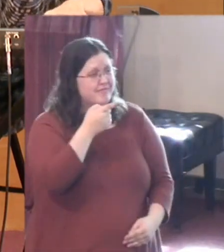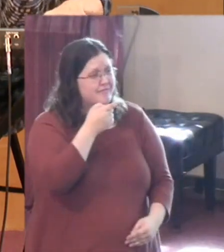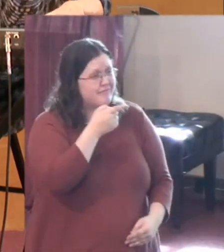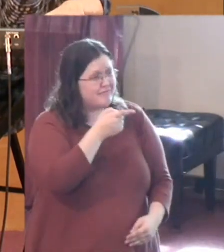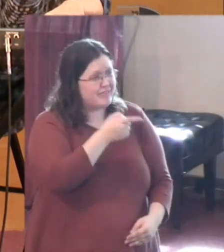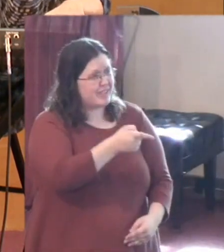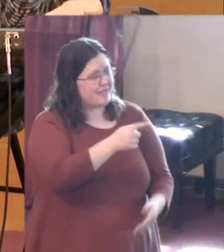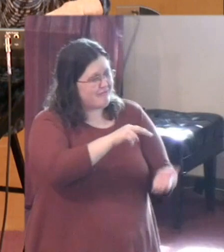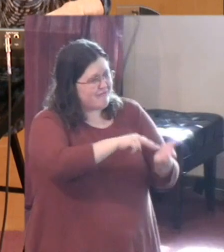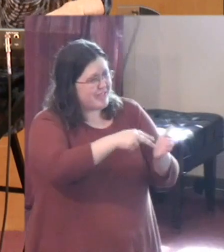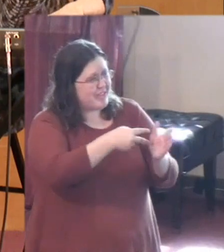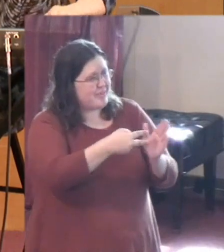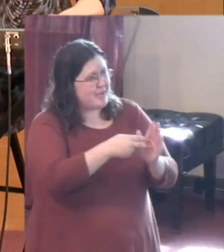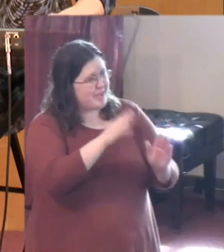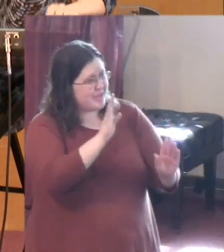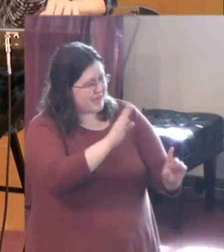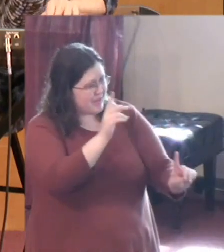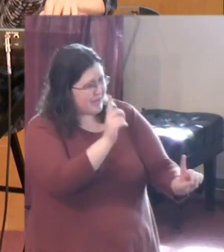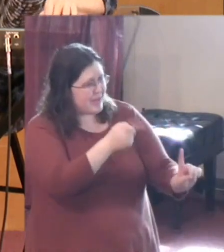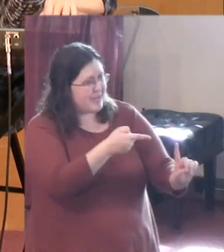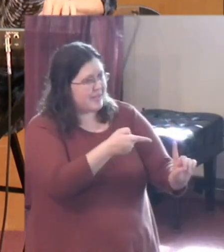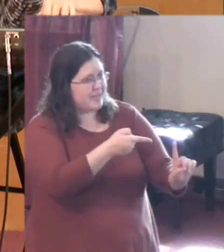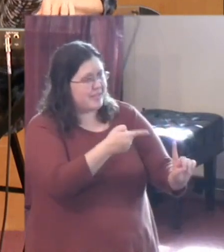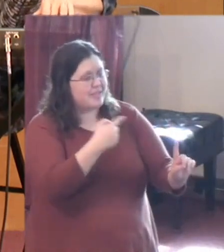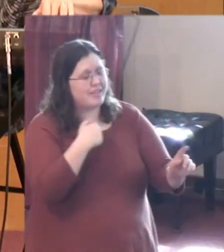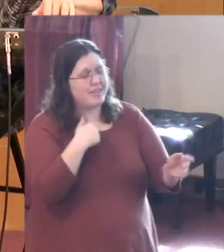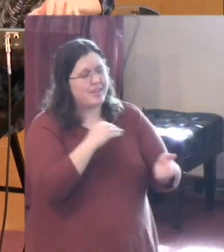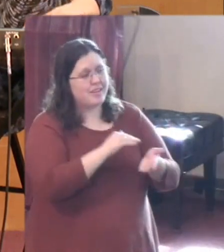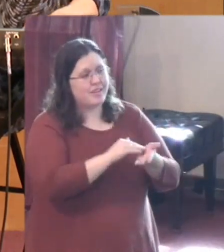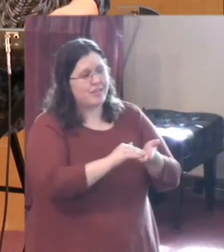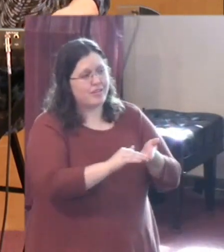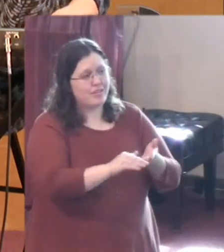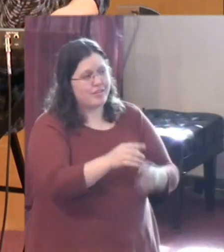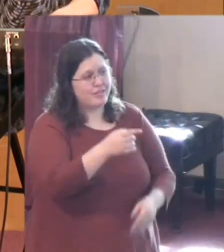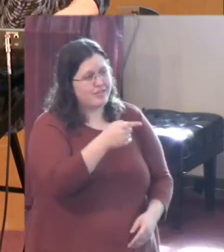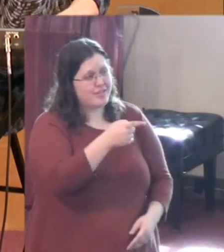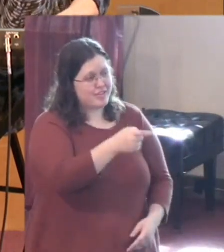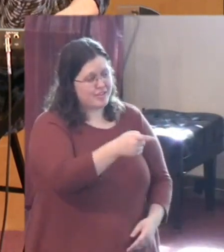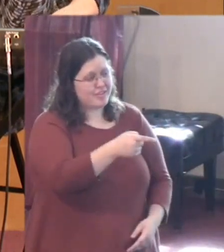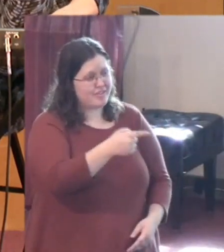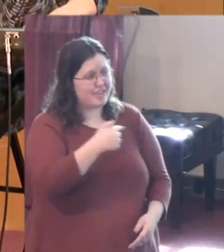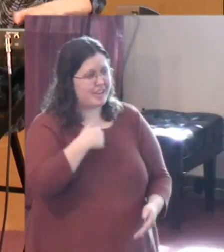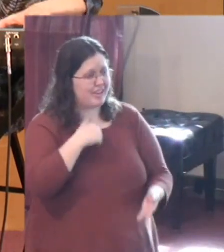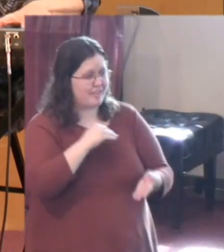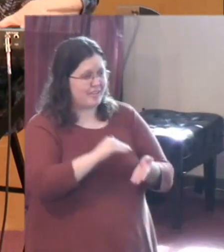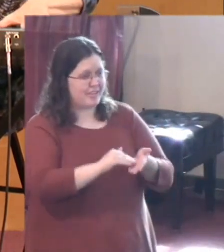meant to be. I forgive you.